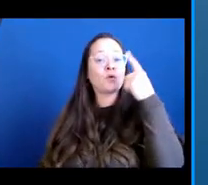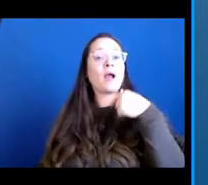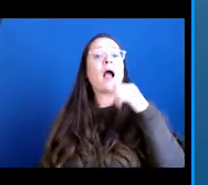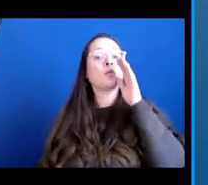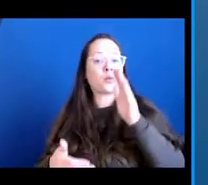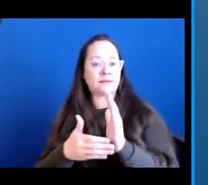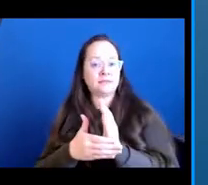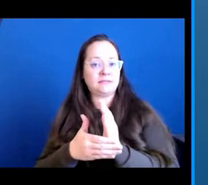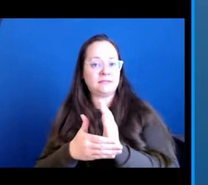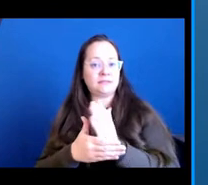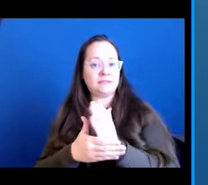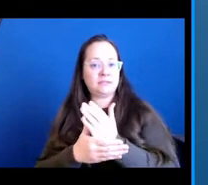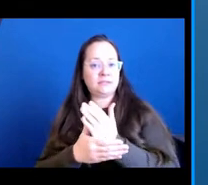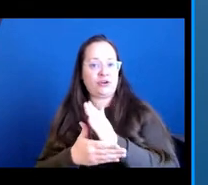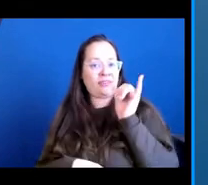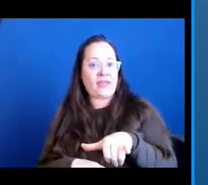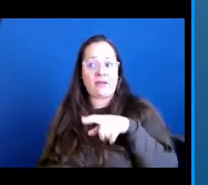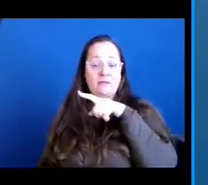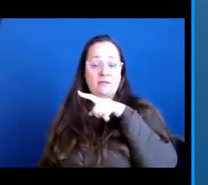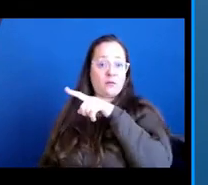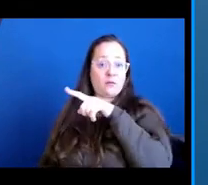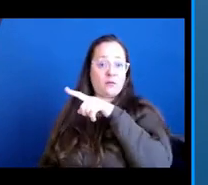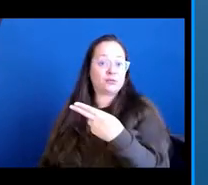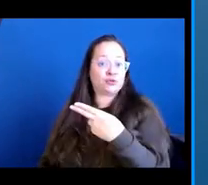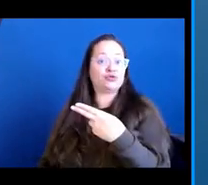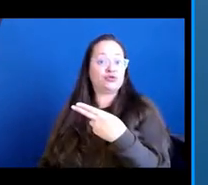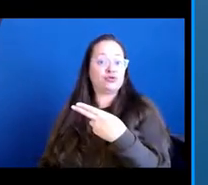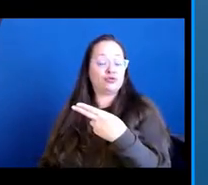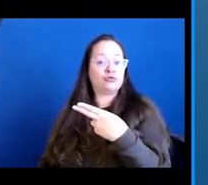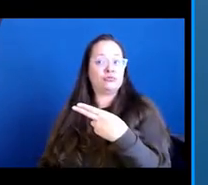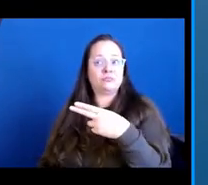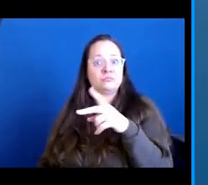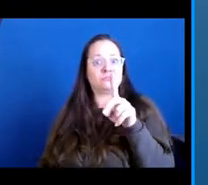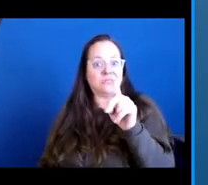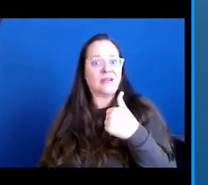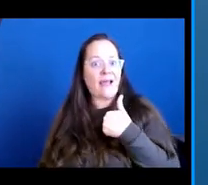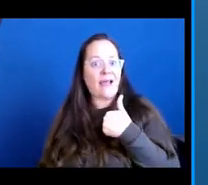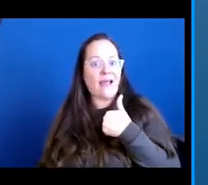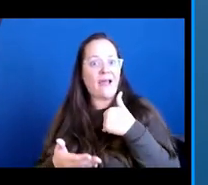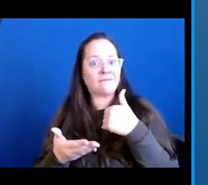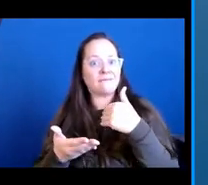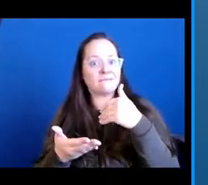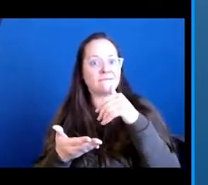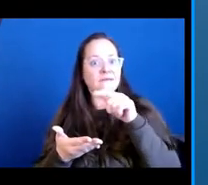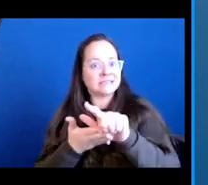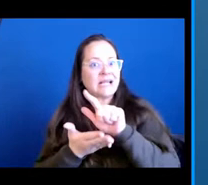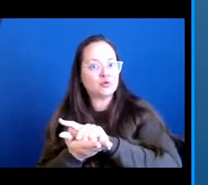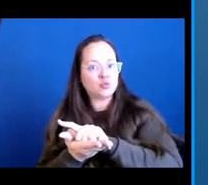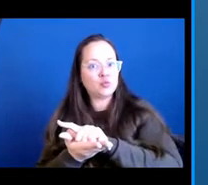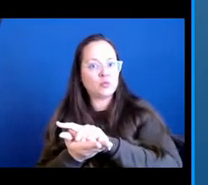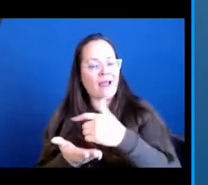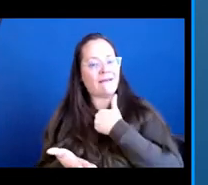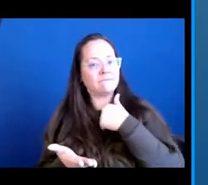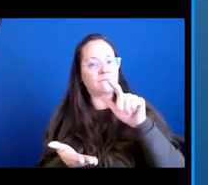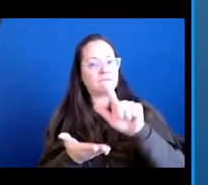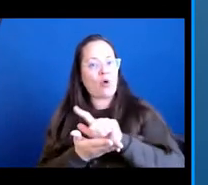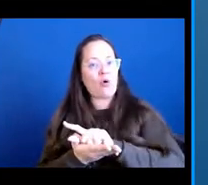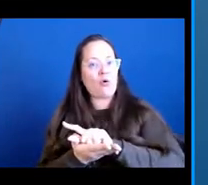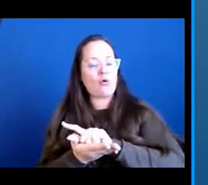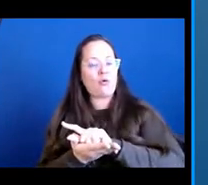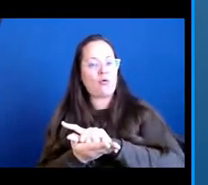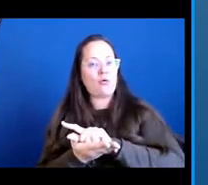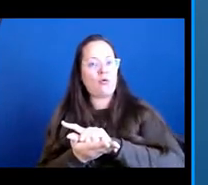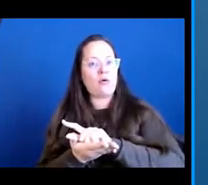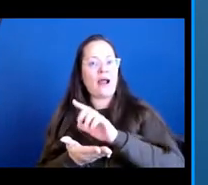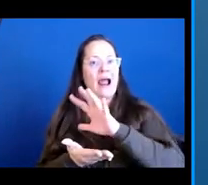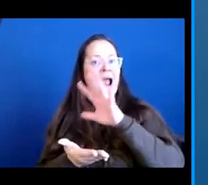does have a statue we do have a law and we will not